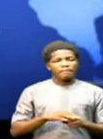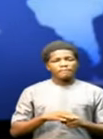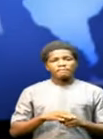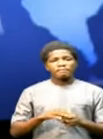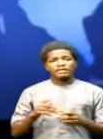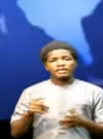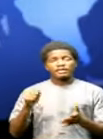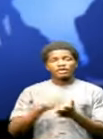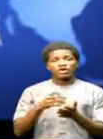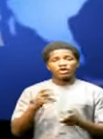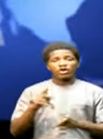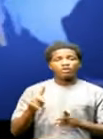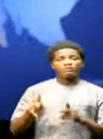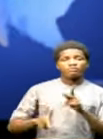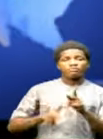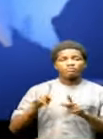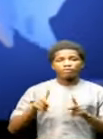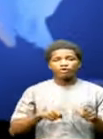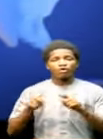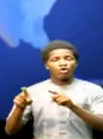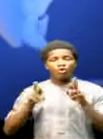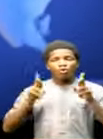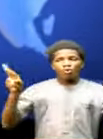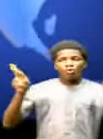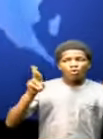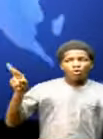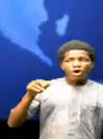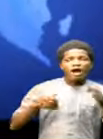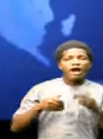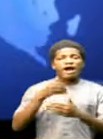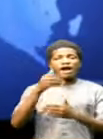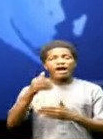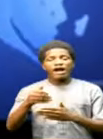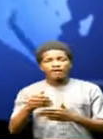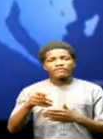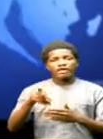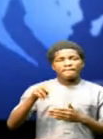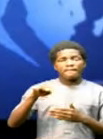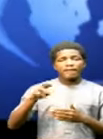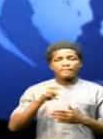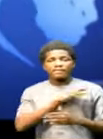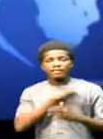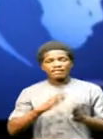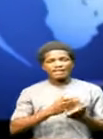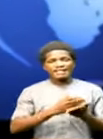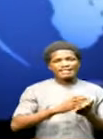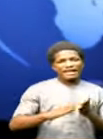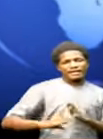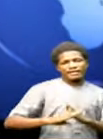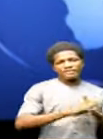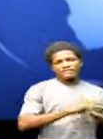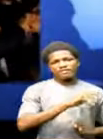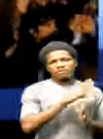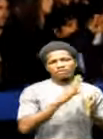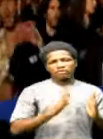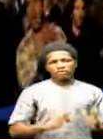Thousands of people take to the streets after Prime Minister Benjamin Netanyahu sacks Defense Minister.